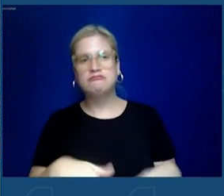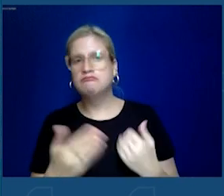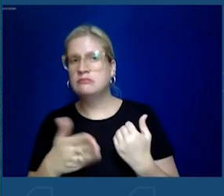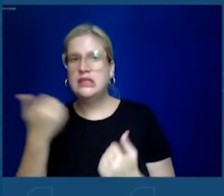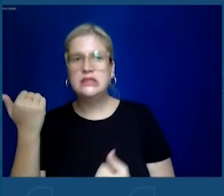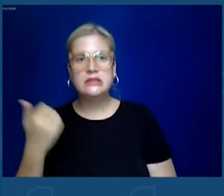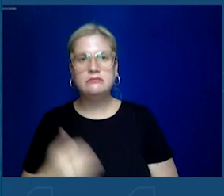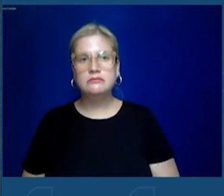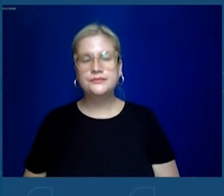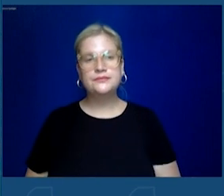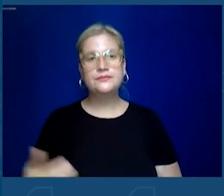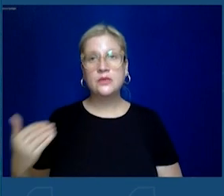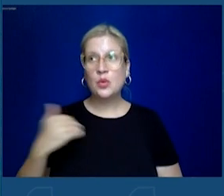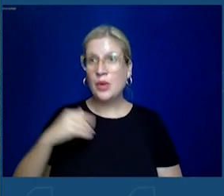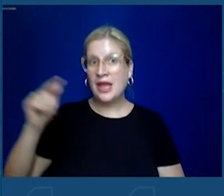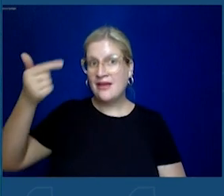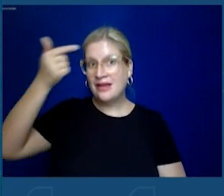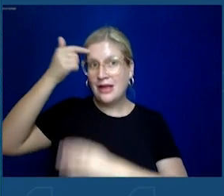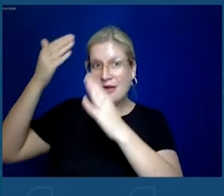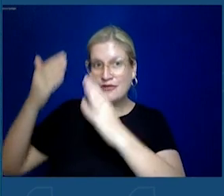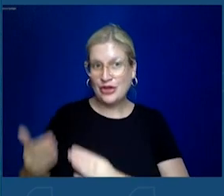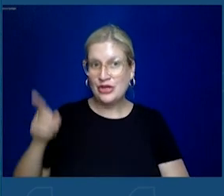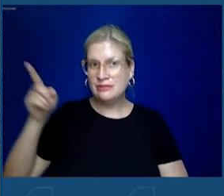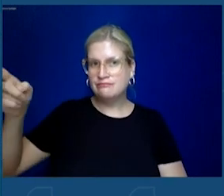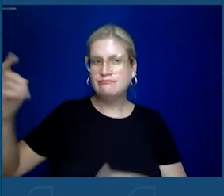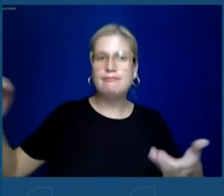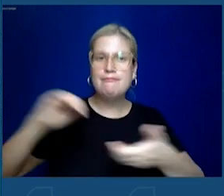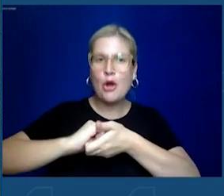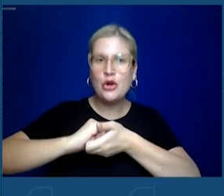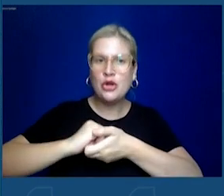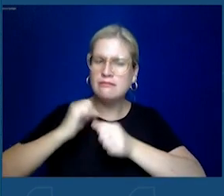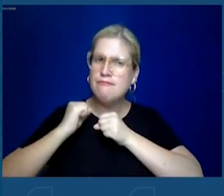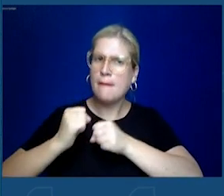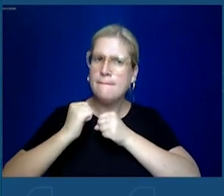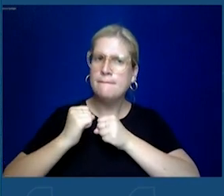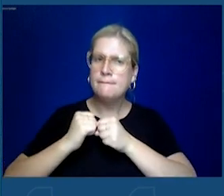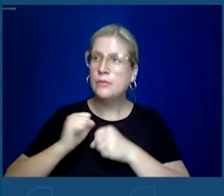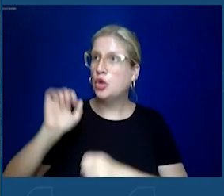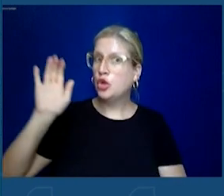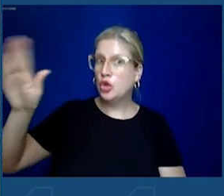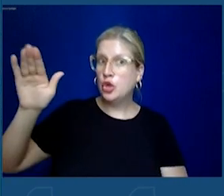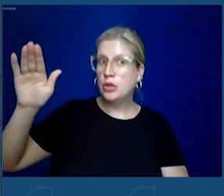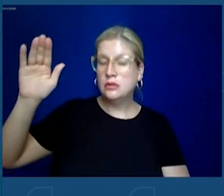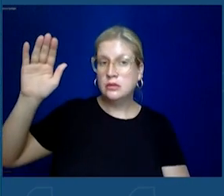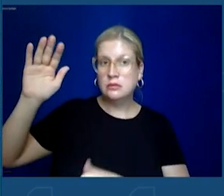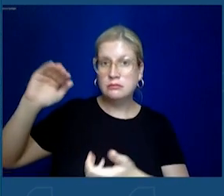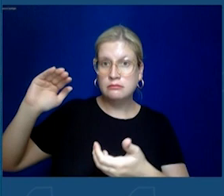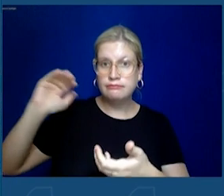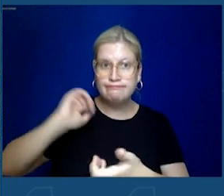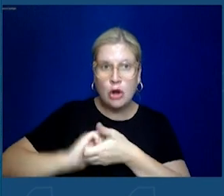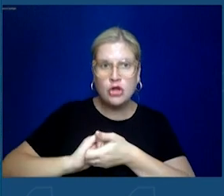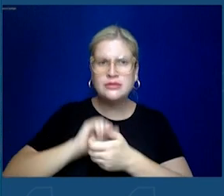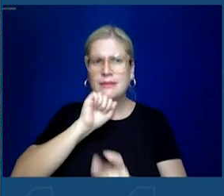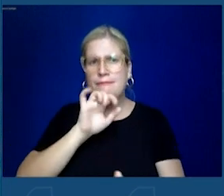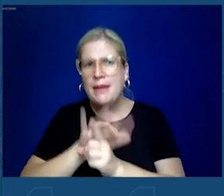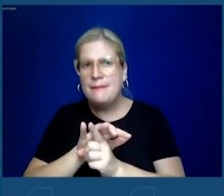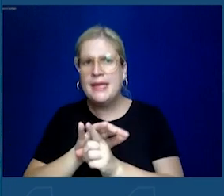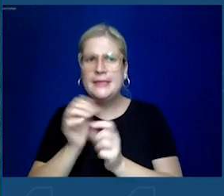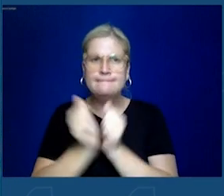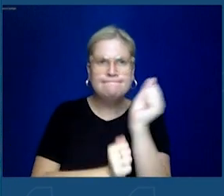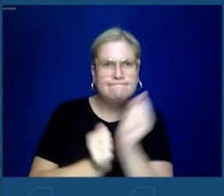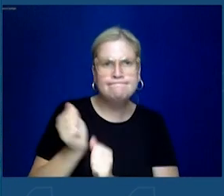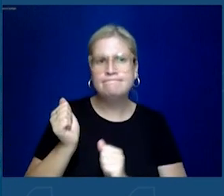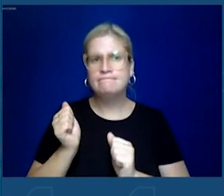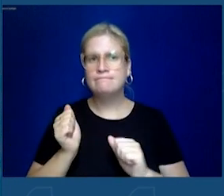partner in Governor Kathy Hochul. And with the governor's partnership, the governor's commitment, the governor's tenacity,